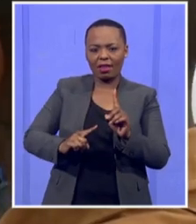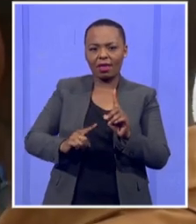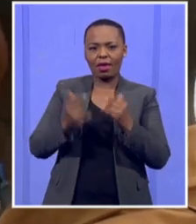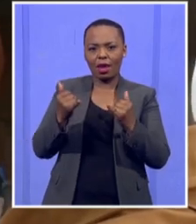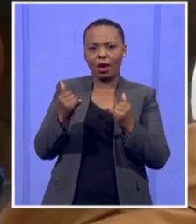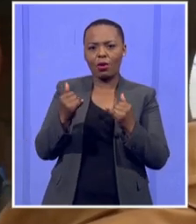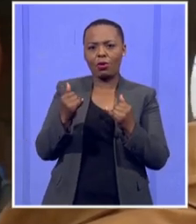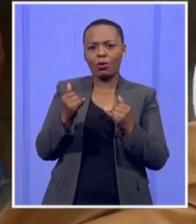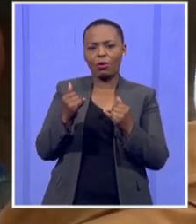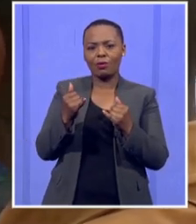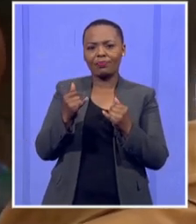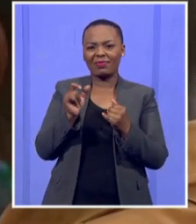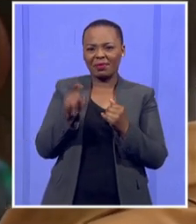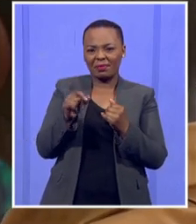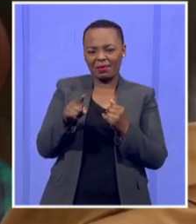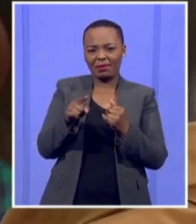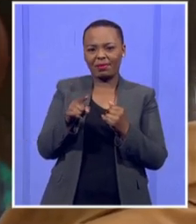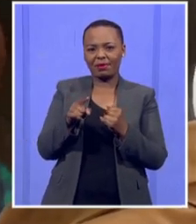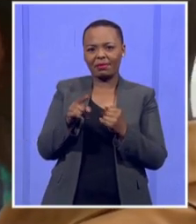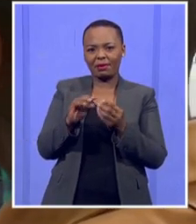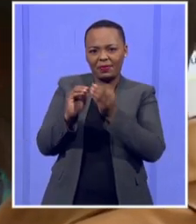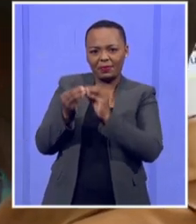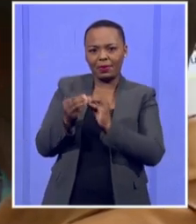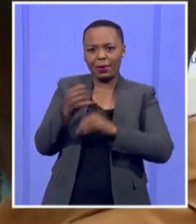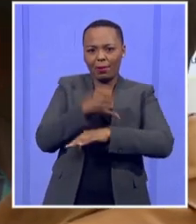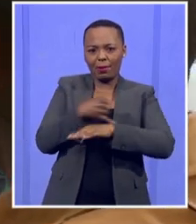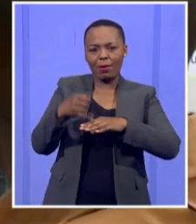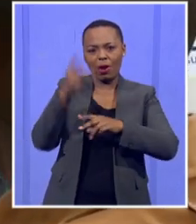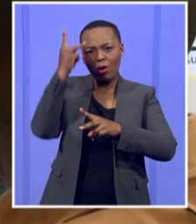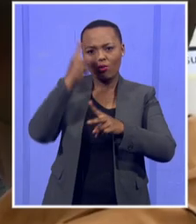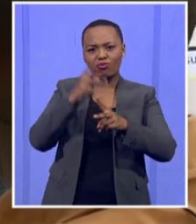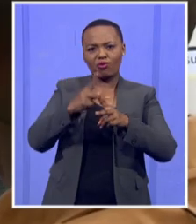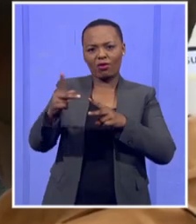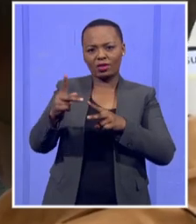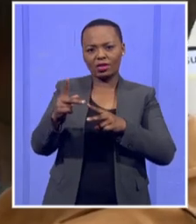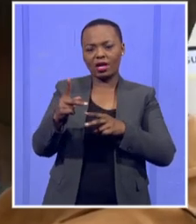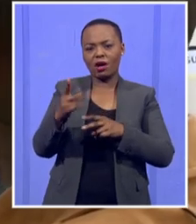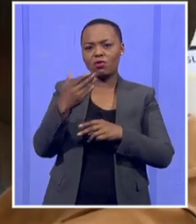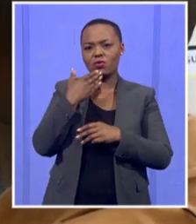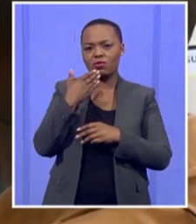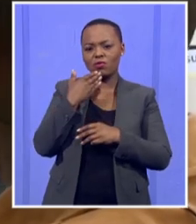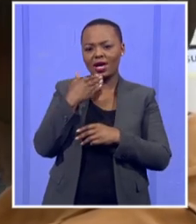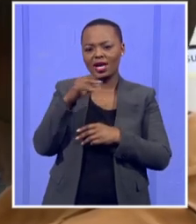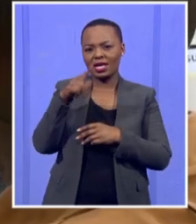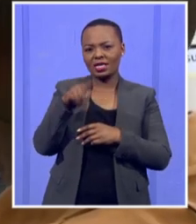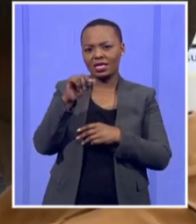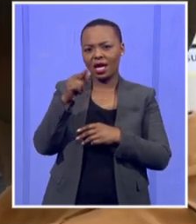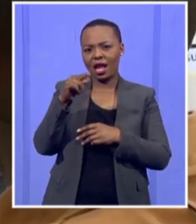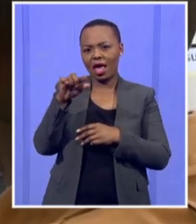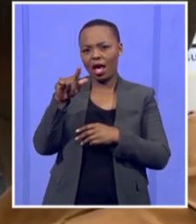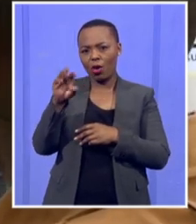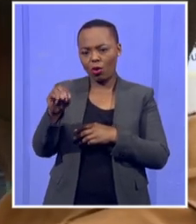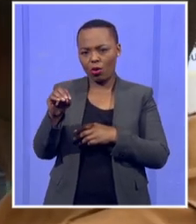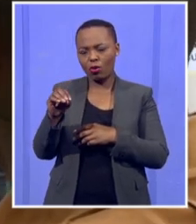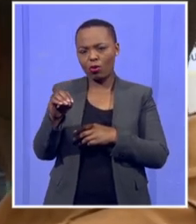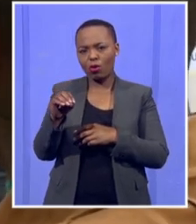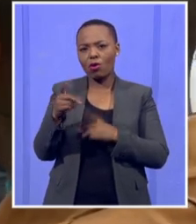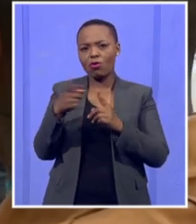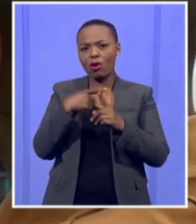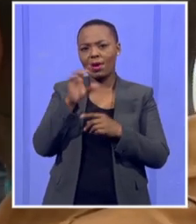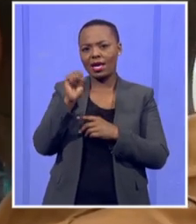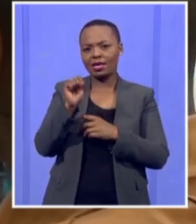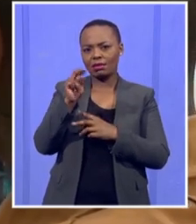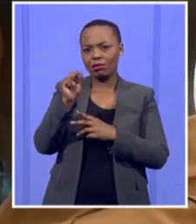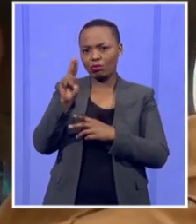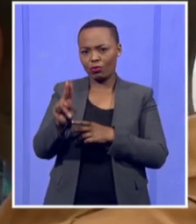that cyst this morning. We were operating with Professor Shifilaru, who's also head of pediatric surgery at SMU. It's